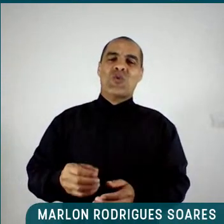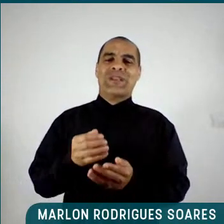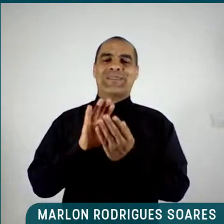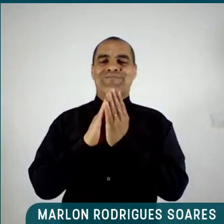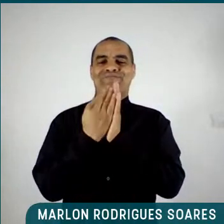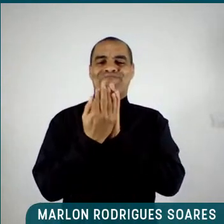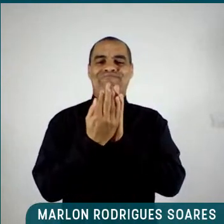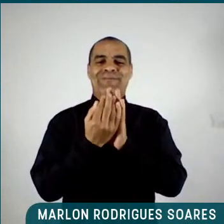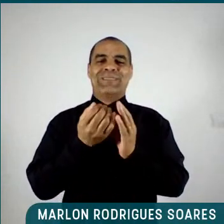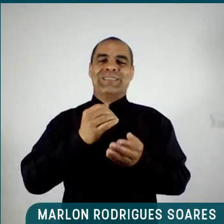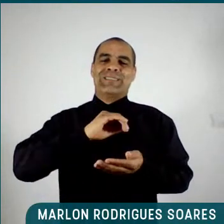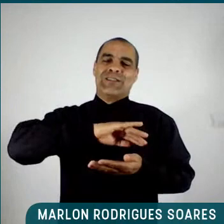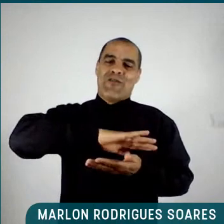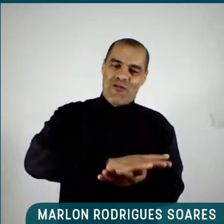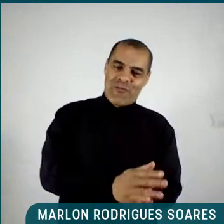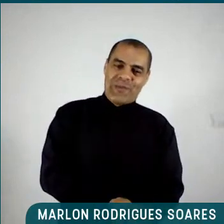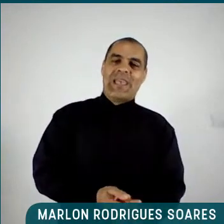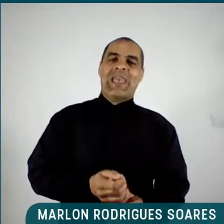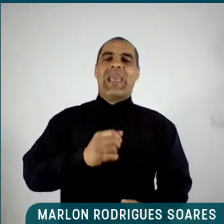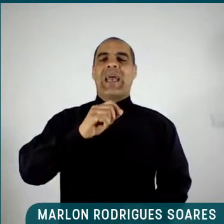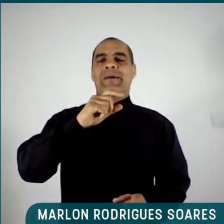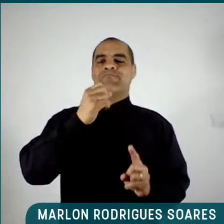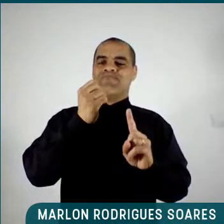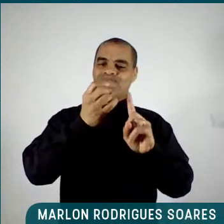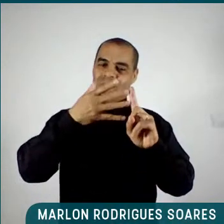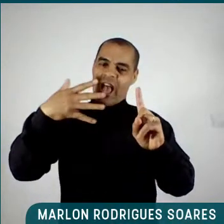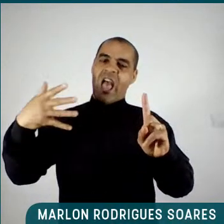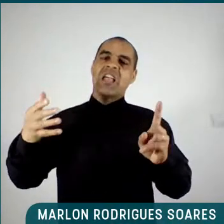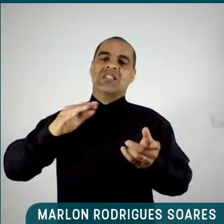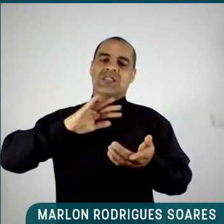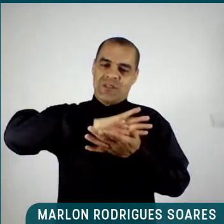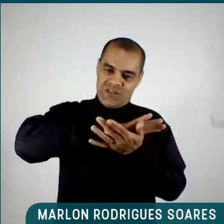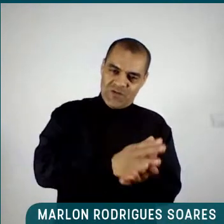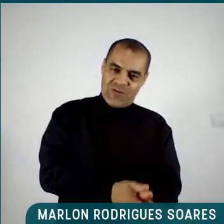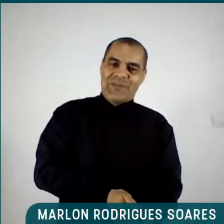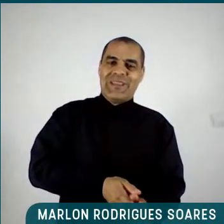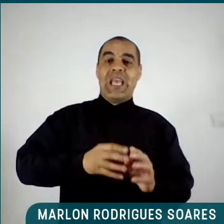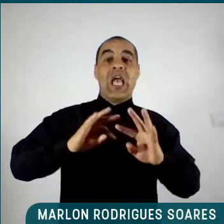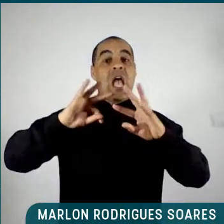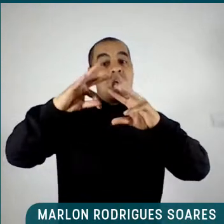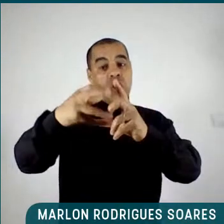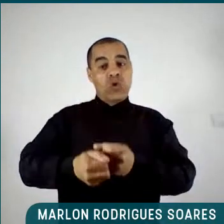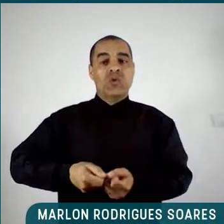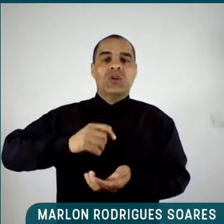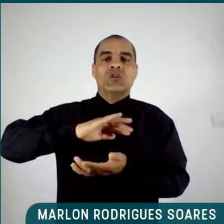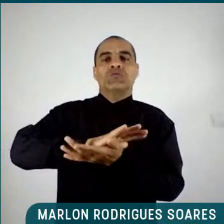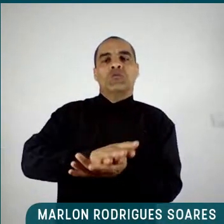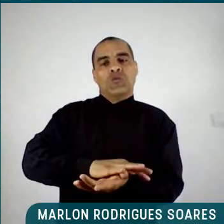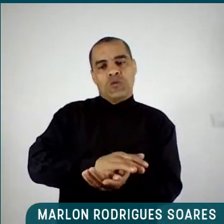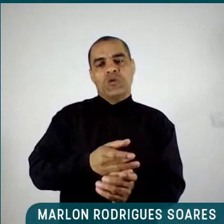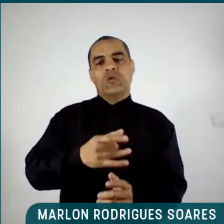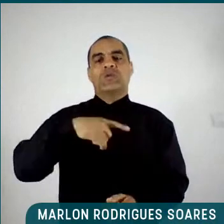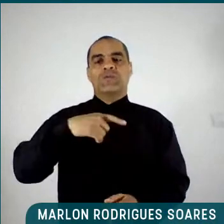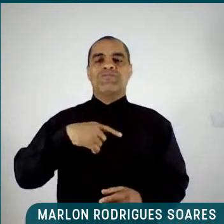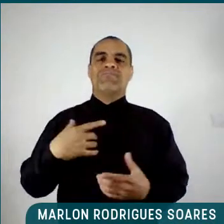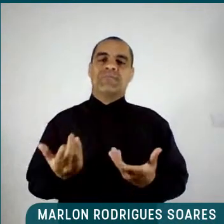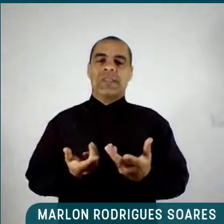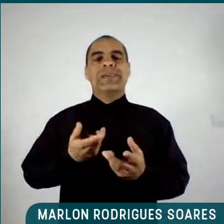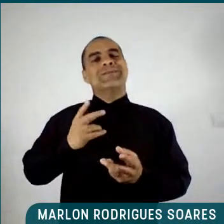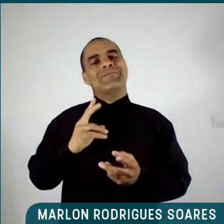of that is a society that is quite LGBT phobic, that is